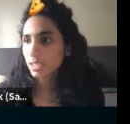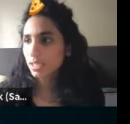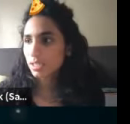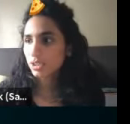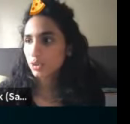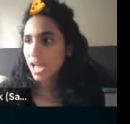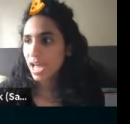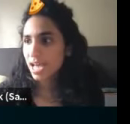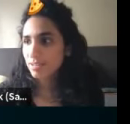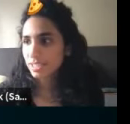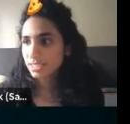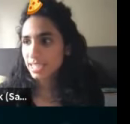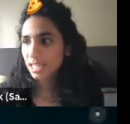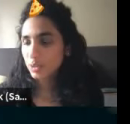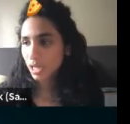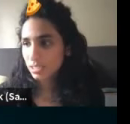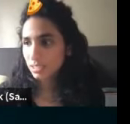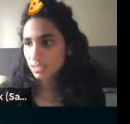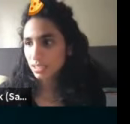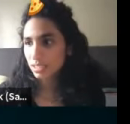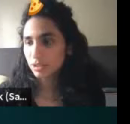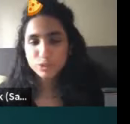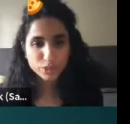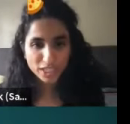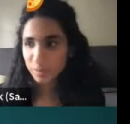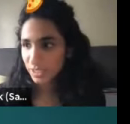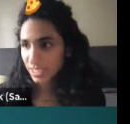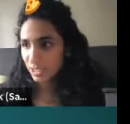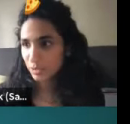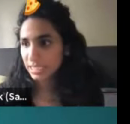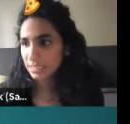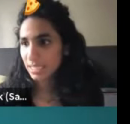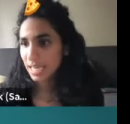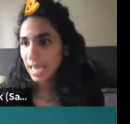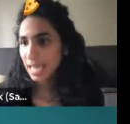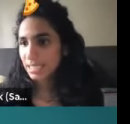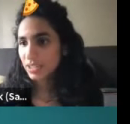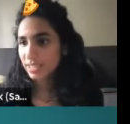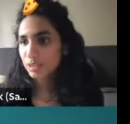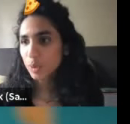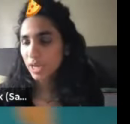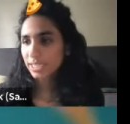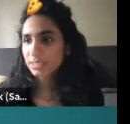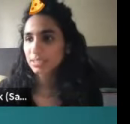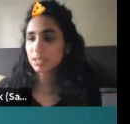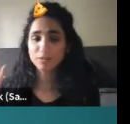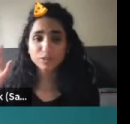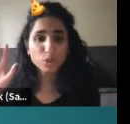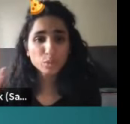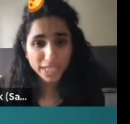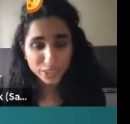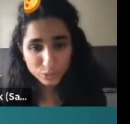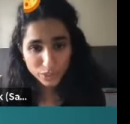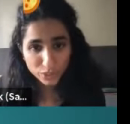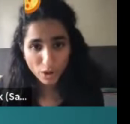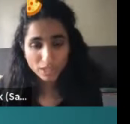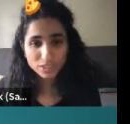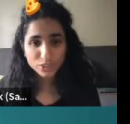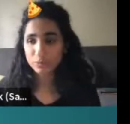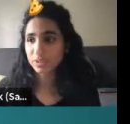neuron, you have these yellow color neurotransmitters that are released. And here at this point, I've zoomed into